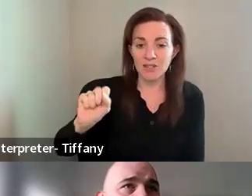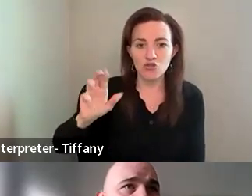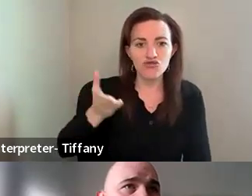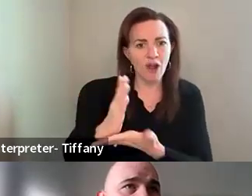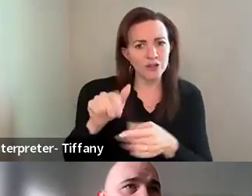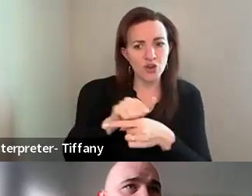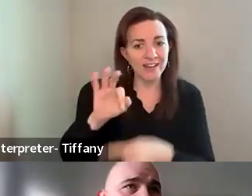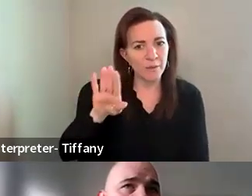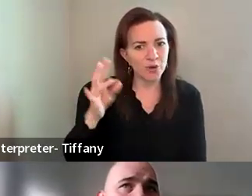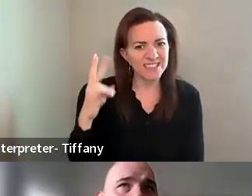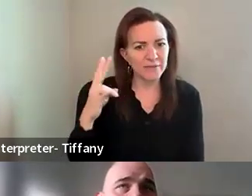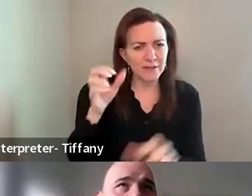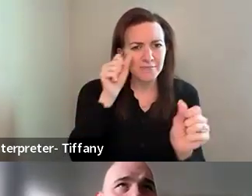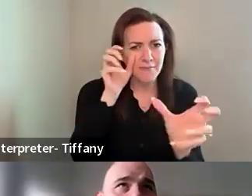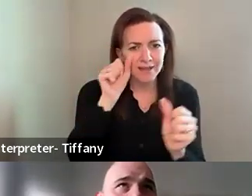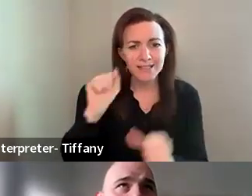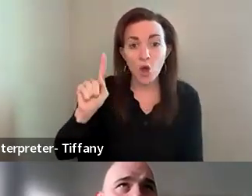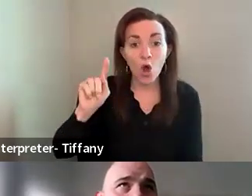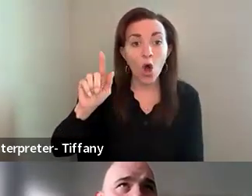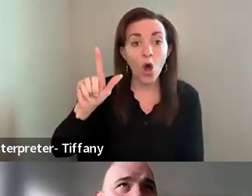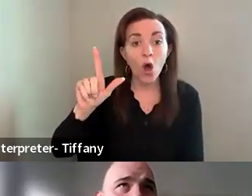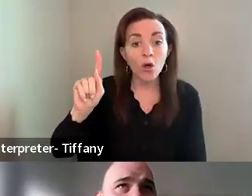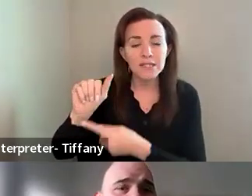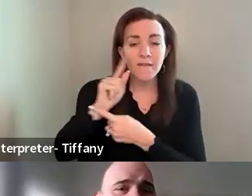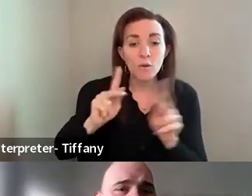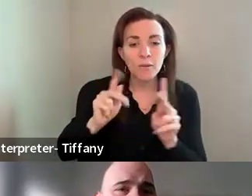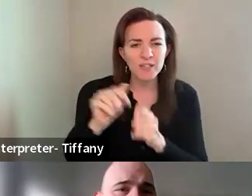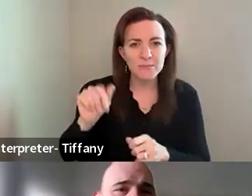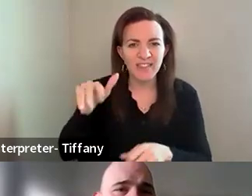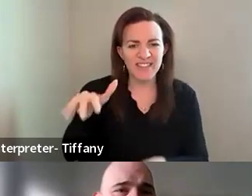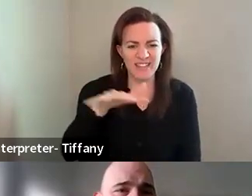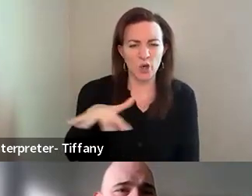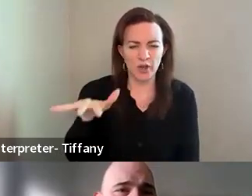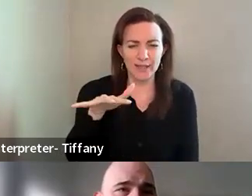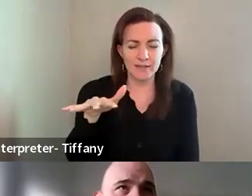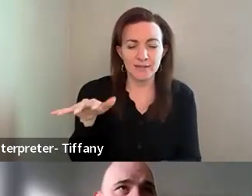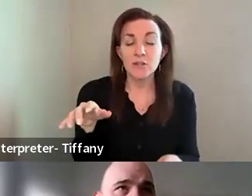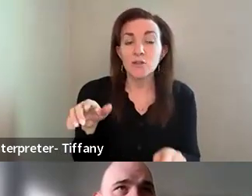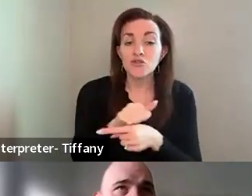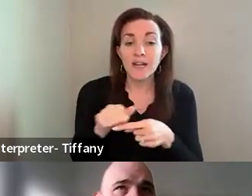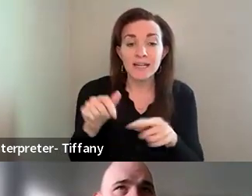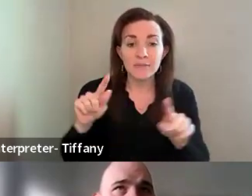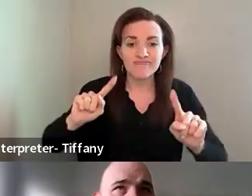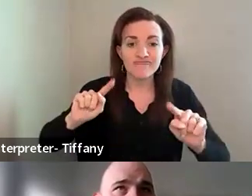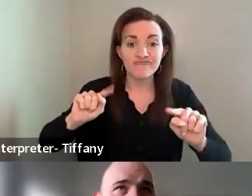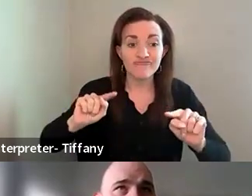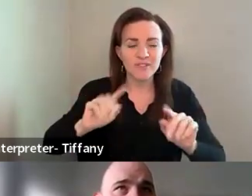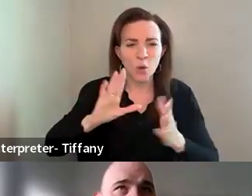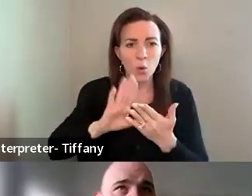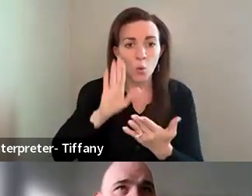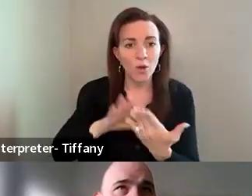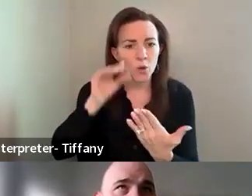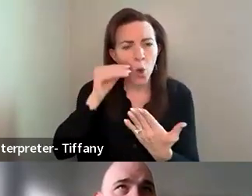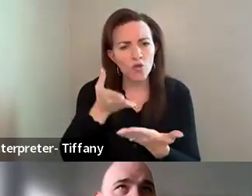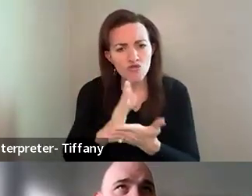that's amazing. It's going to be at Alta for people with disabilities in this area. In the training, the attendees will get to know their HCBS